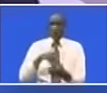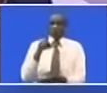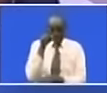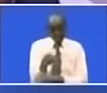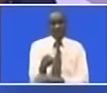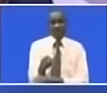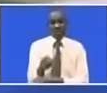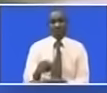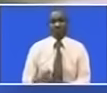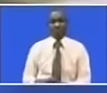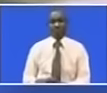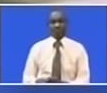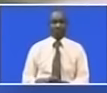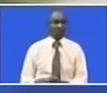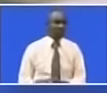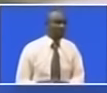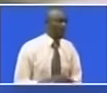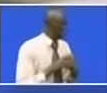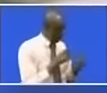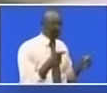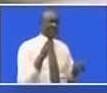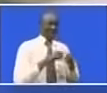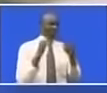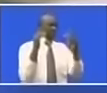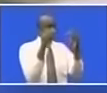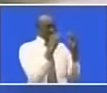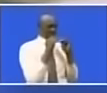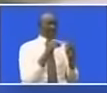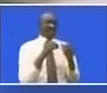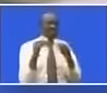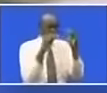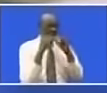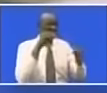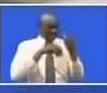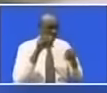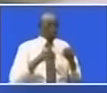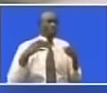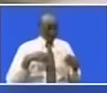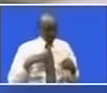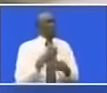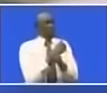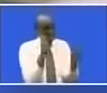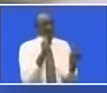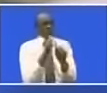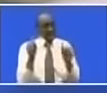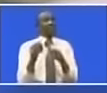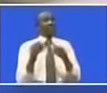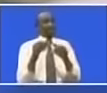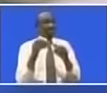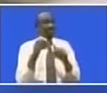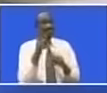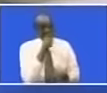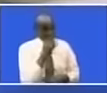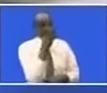have just portrayed. The tenets of democratic elections seem to be well observed in many parts of Tanzania,